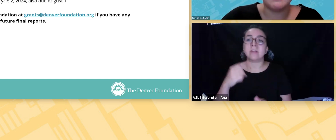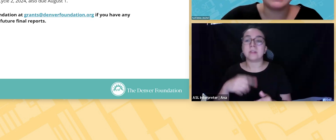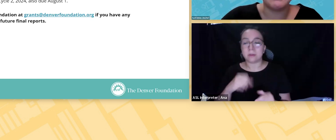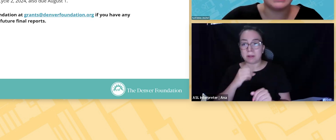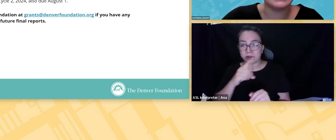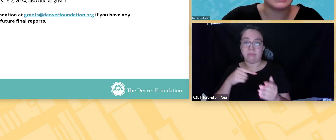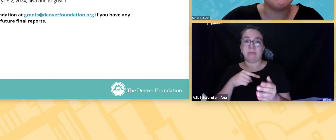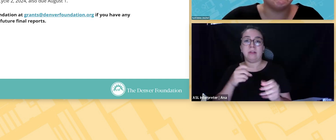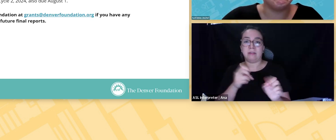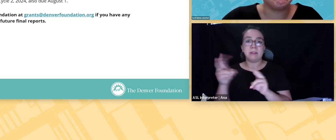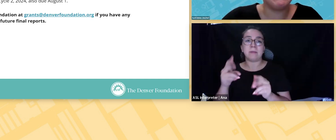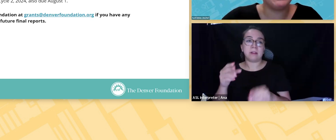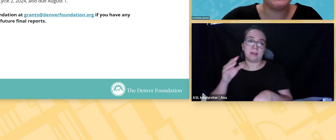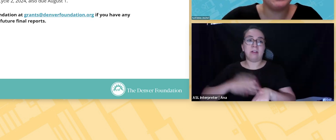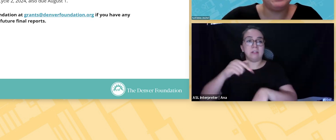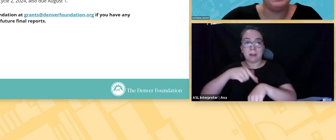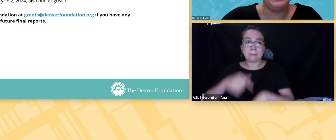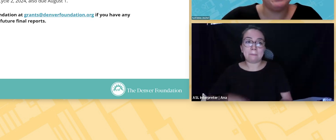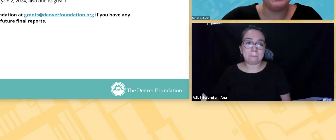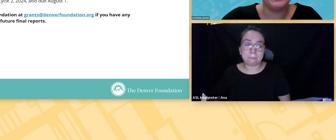that submitted in time.